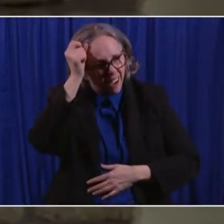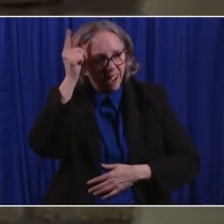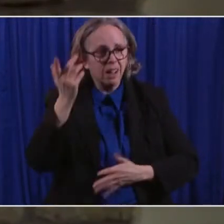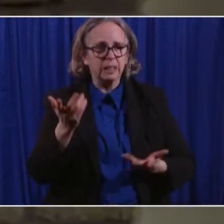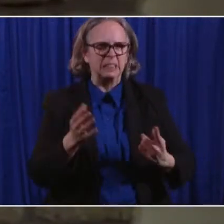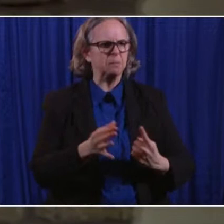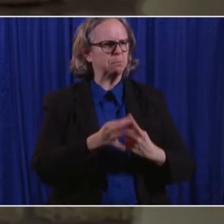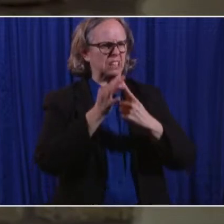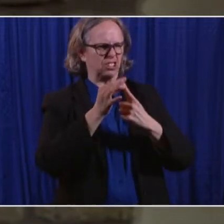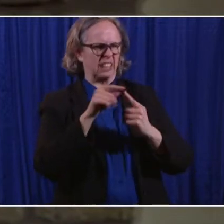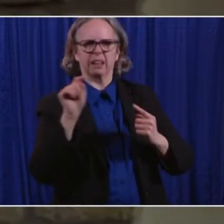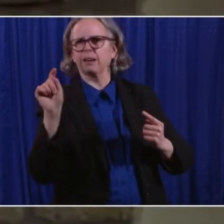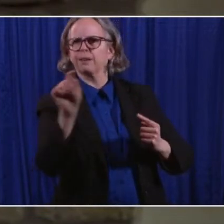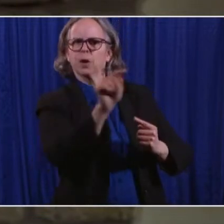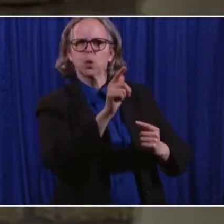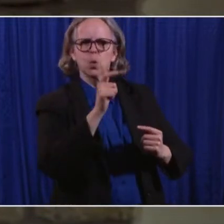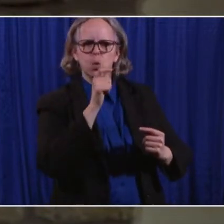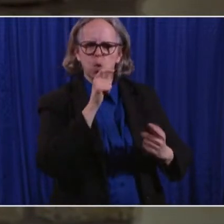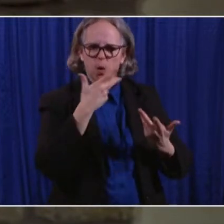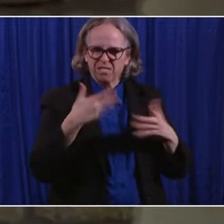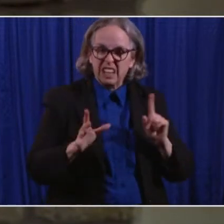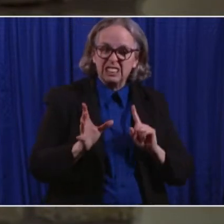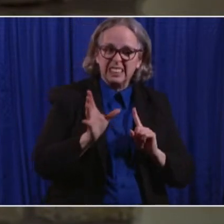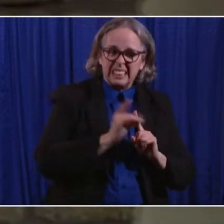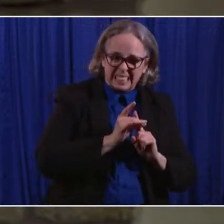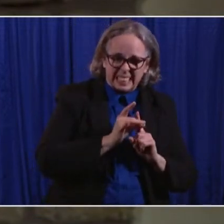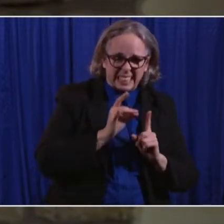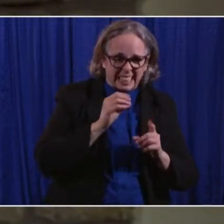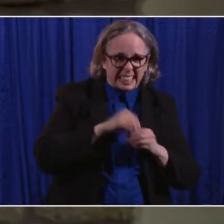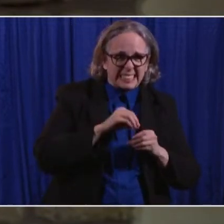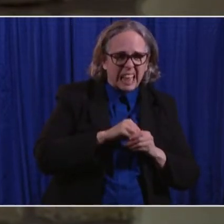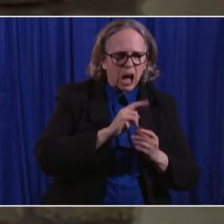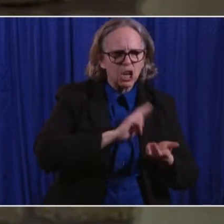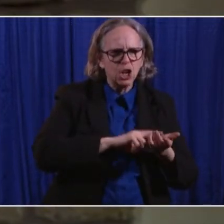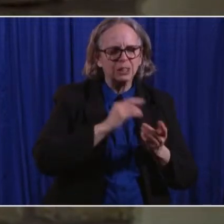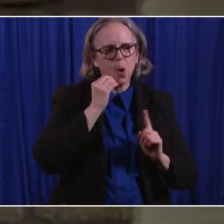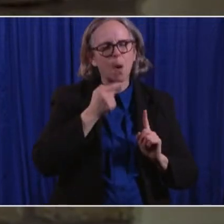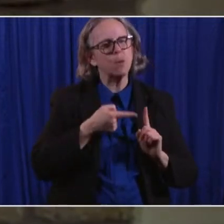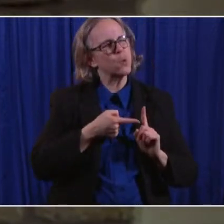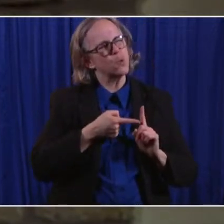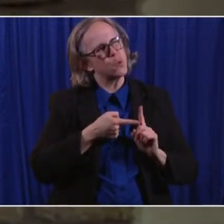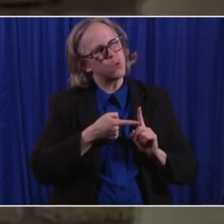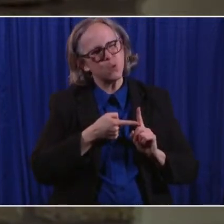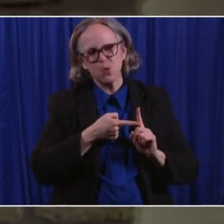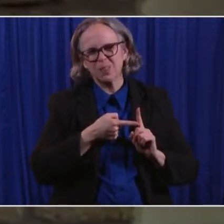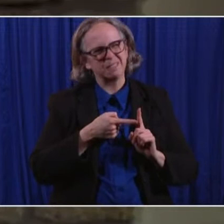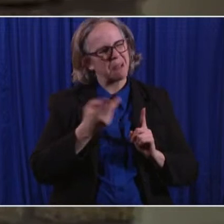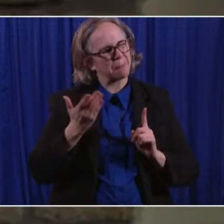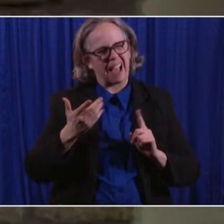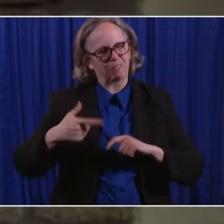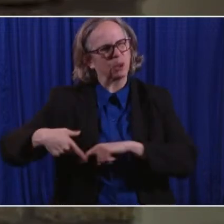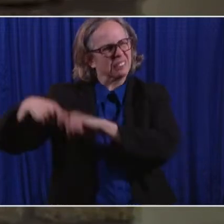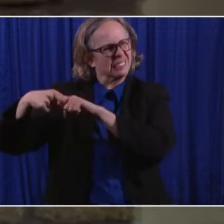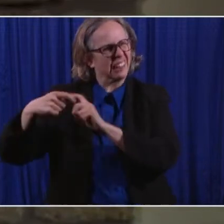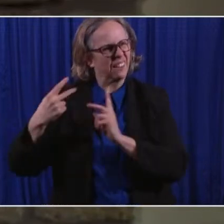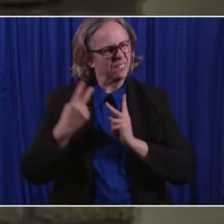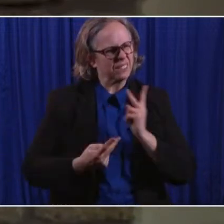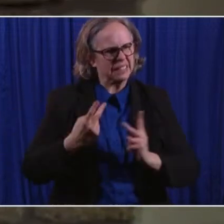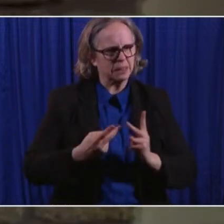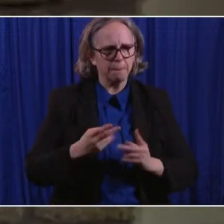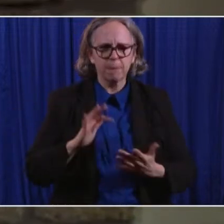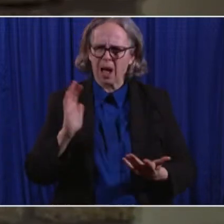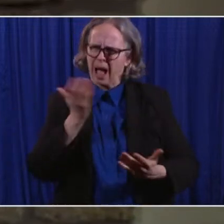the virus. The bottom line is that these new guidelines emphasize the importance of every nursing home